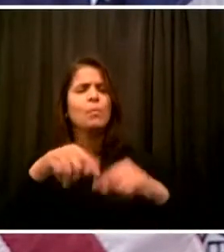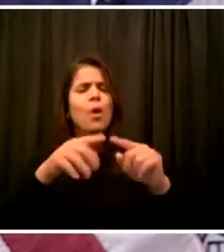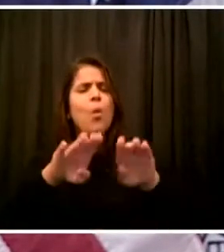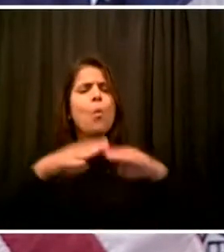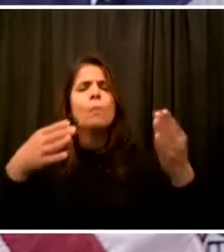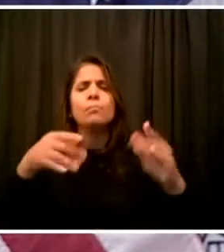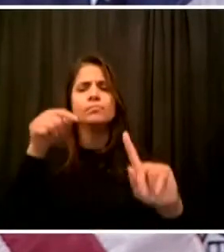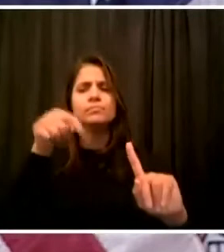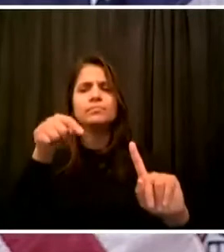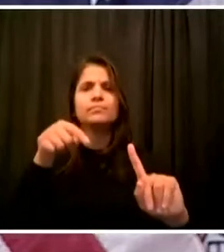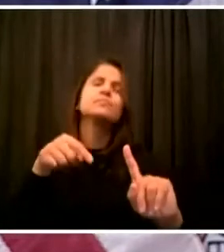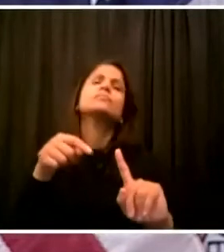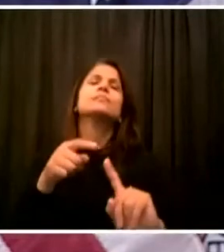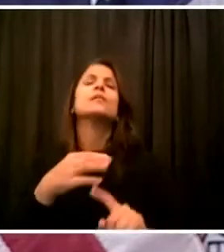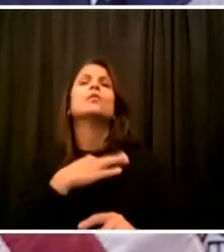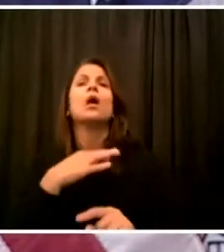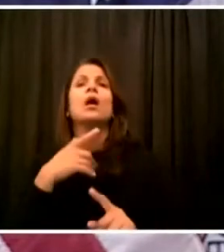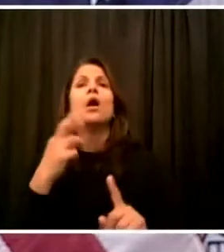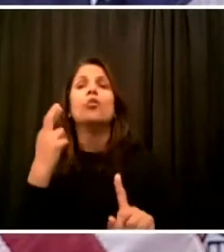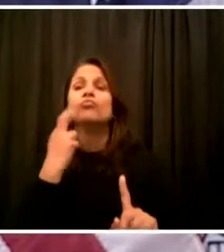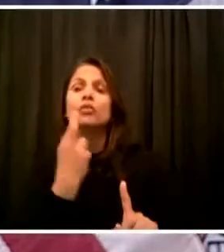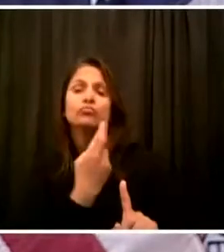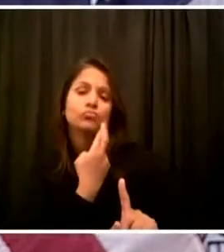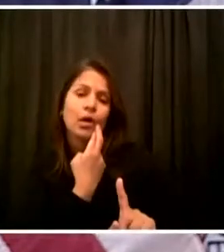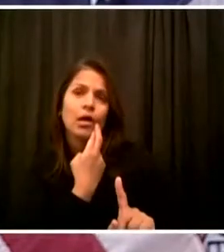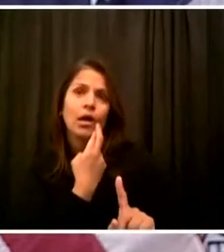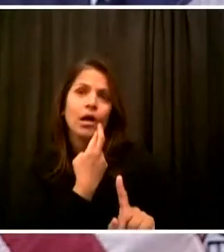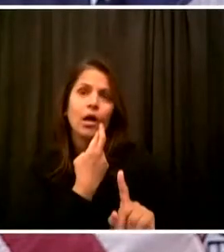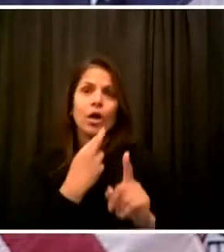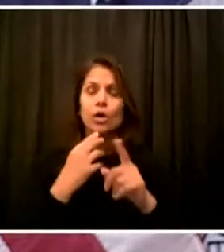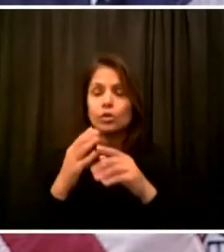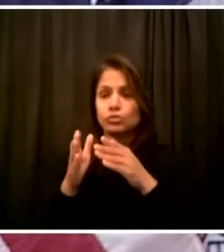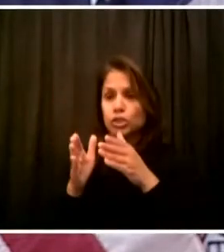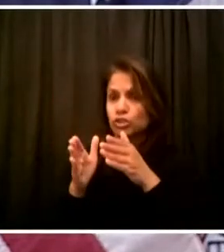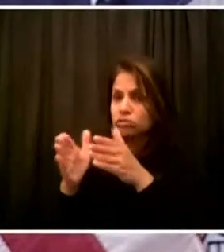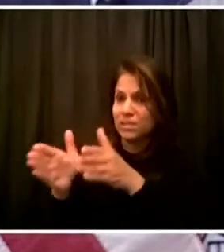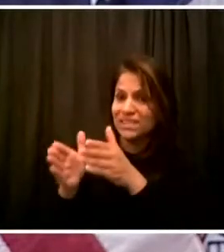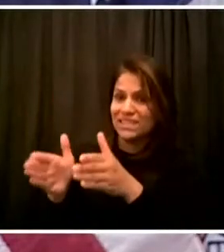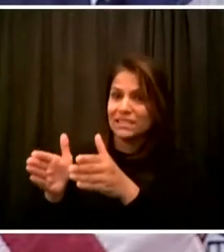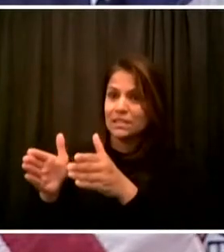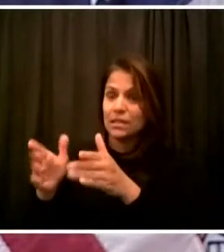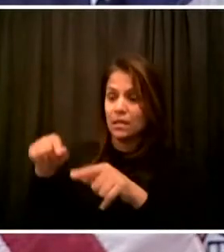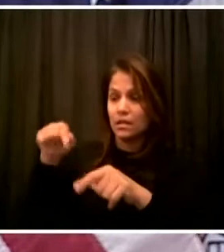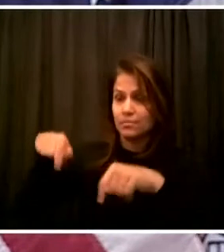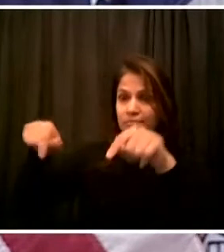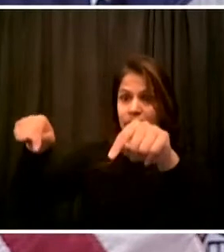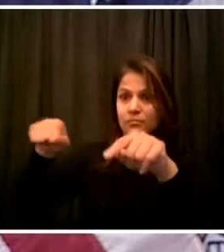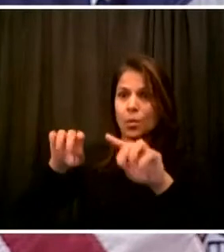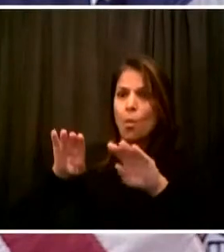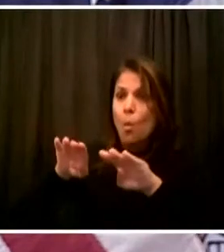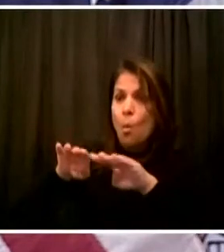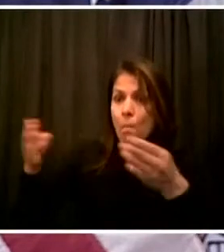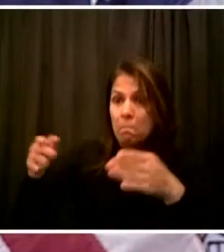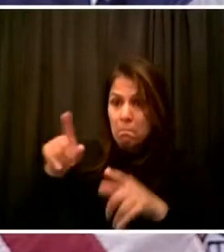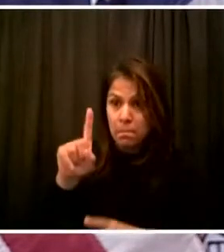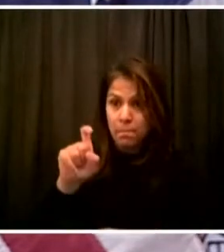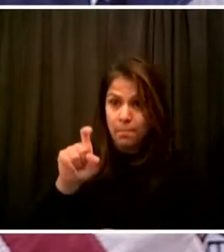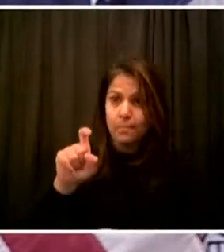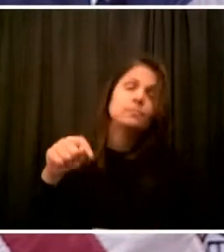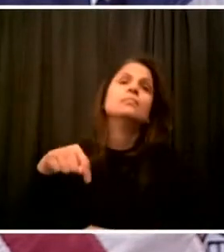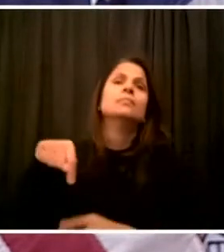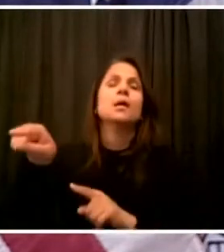off streets, has a decision been made about like Mott Street or Arthur Avenue or Austin or any of these streets that are lined